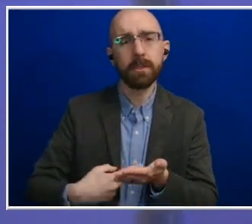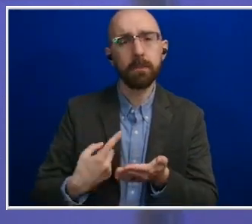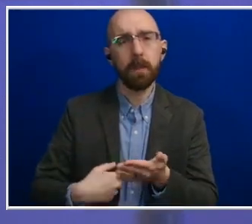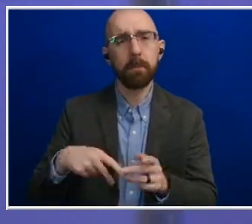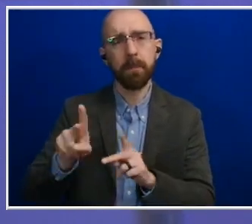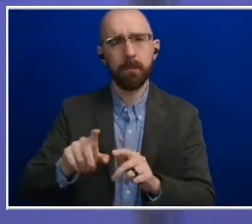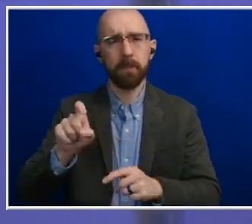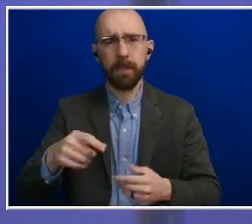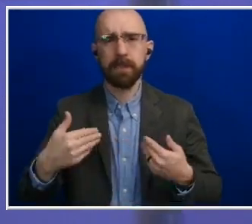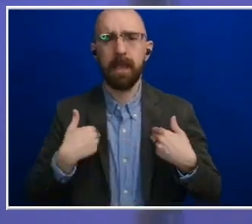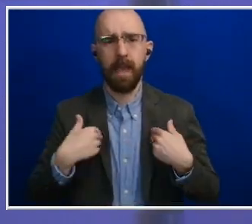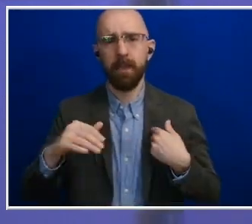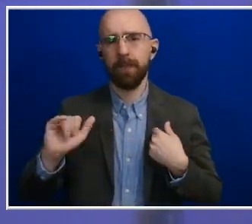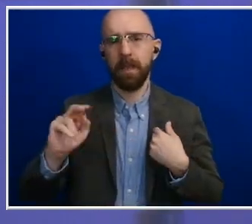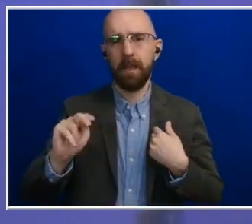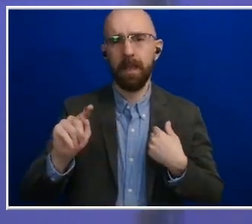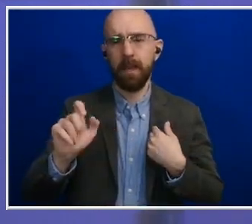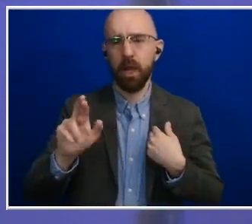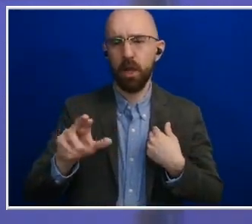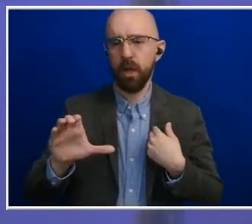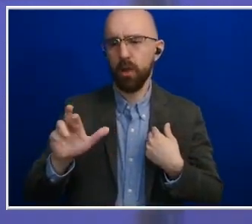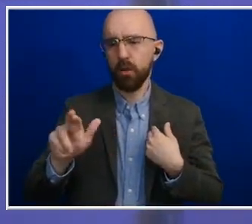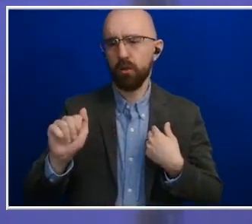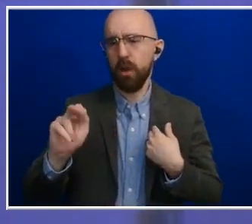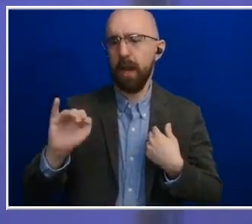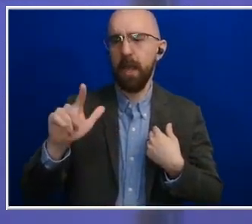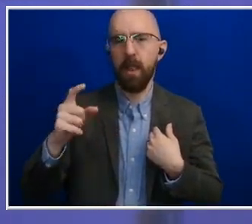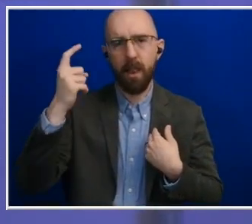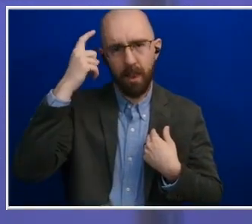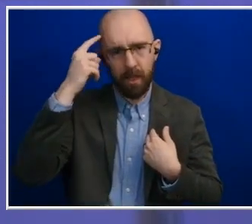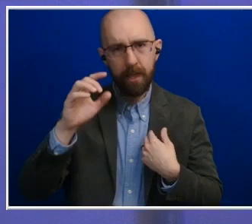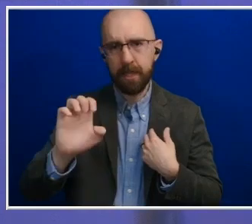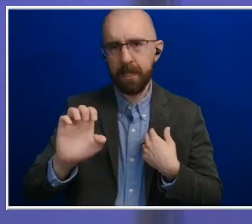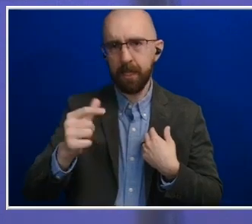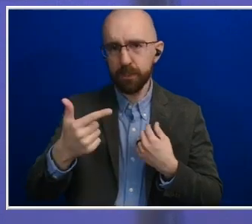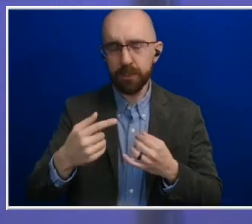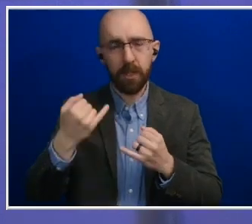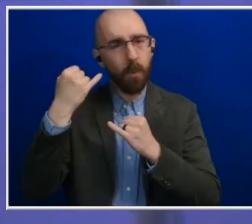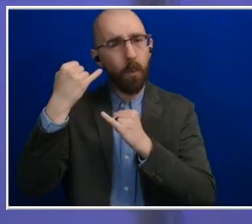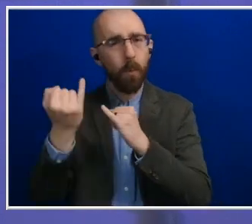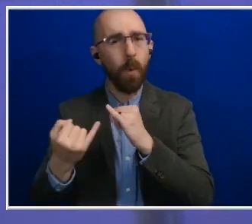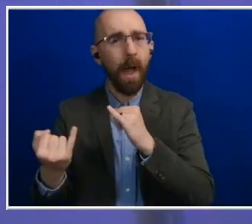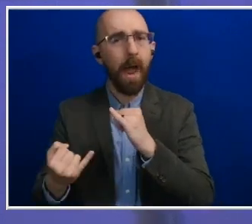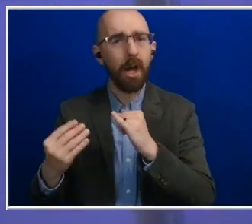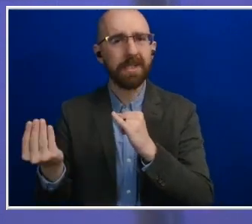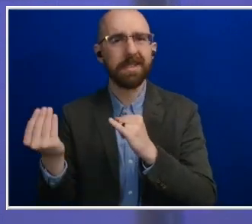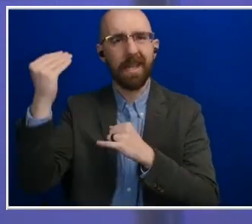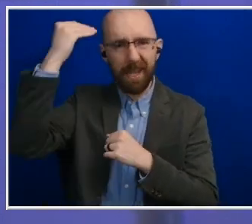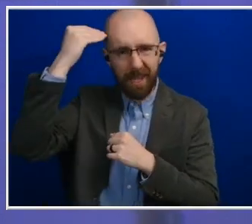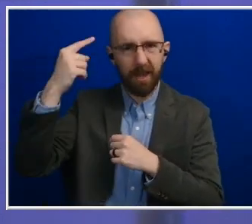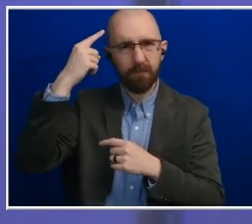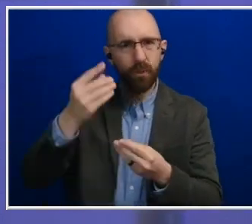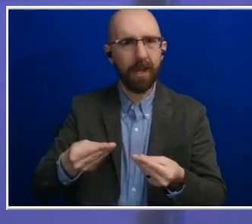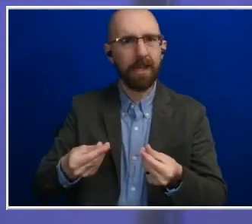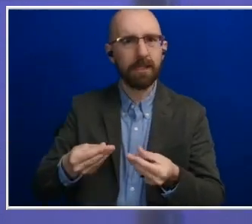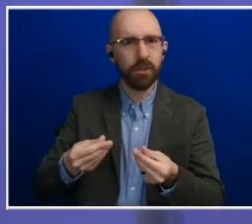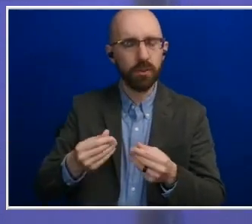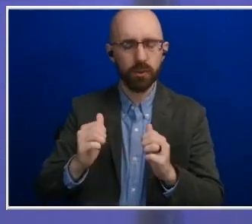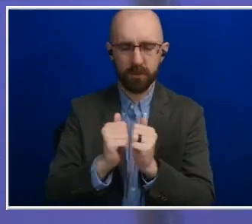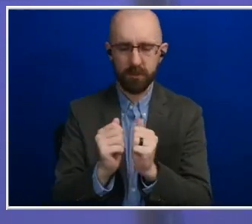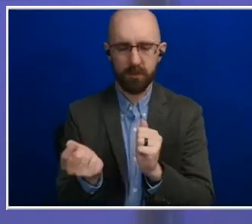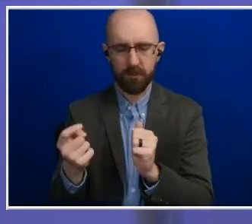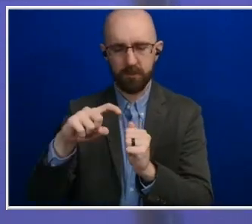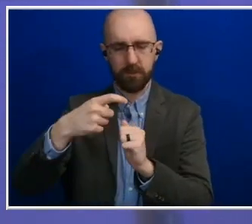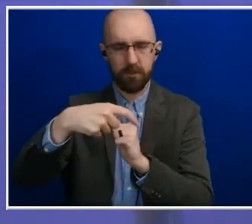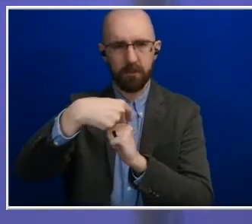intracranial EEG, where we have electrodes or thin wires that go into the brain tissue to help us fully determine where the seizures come from and how to treat